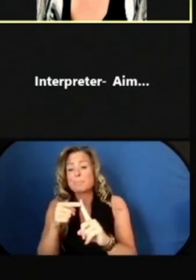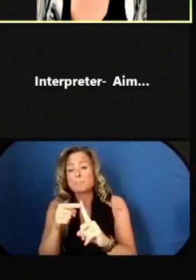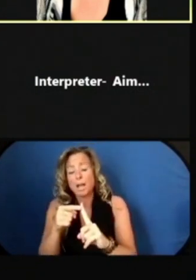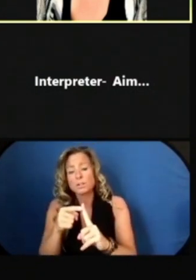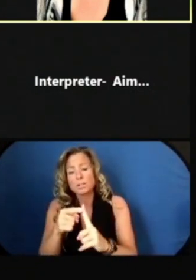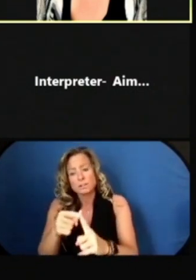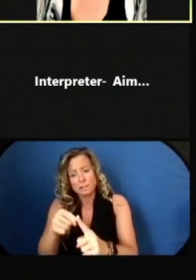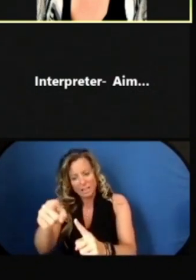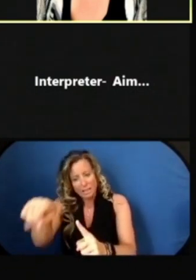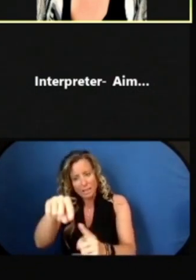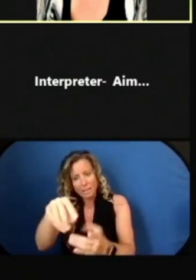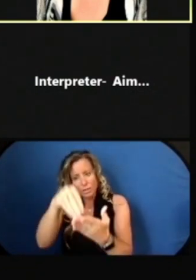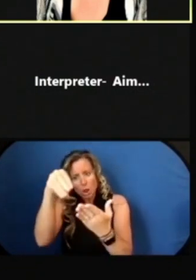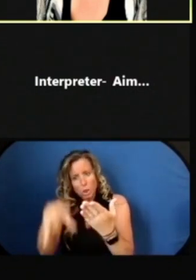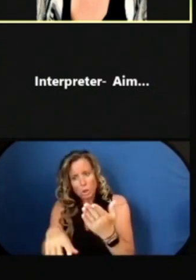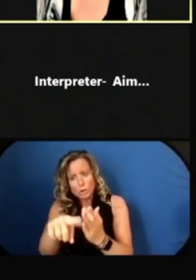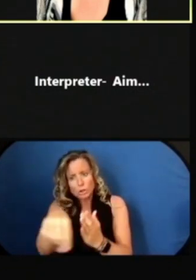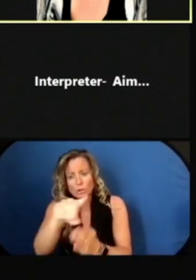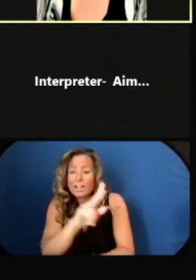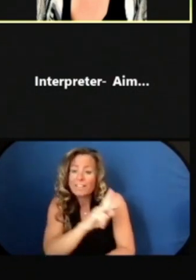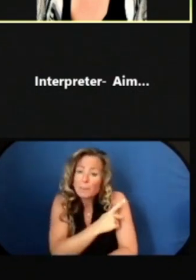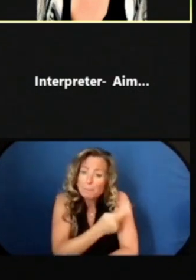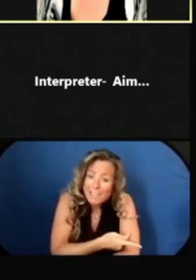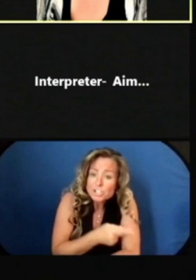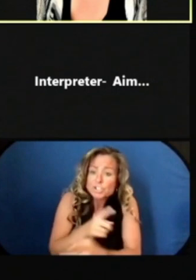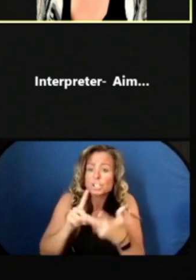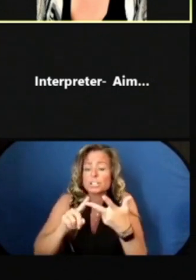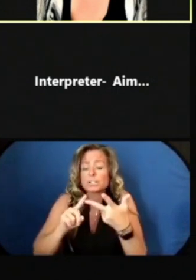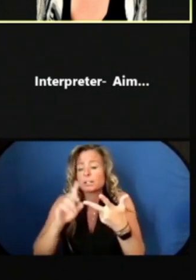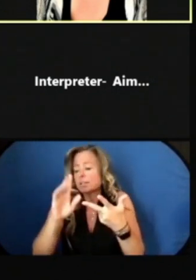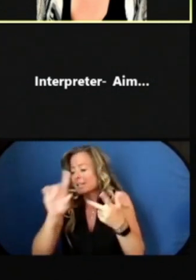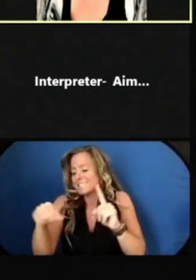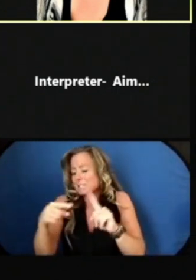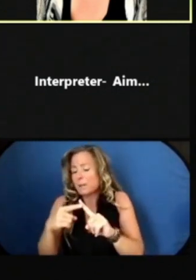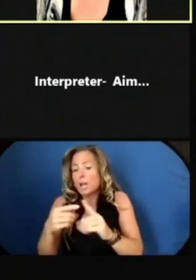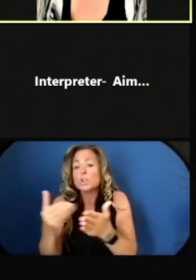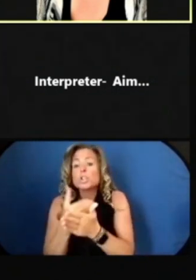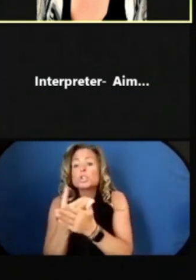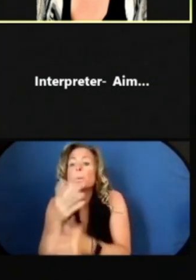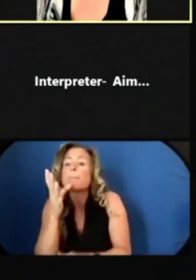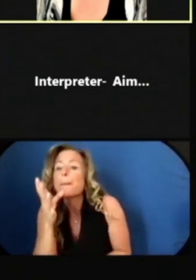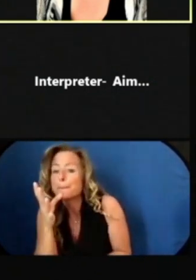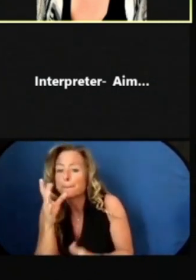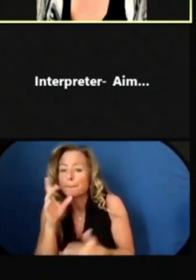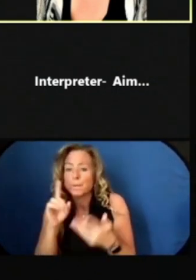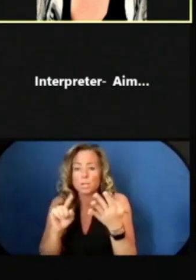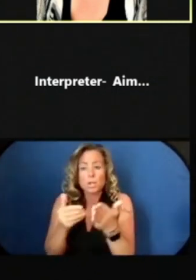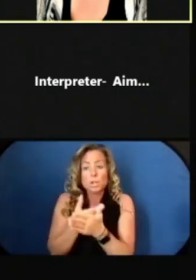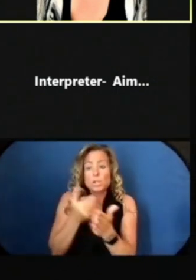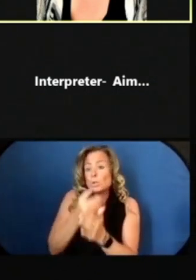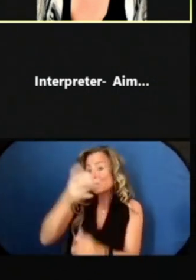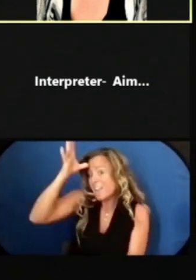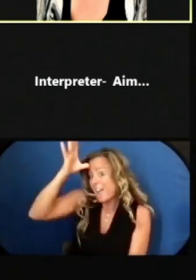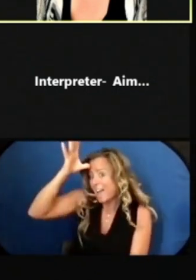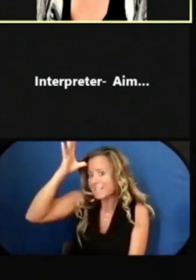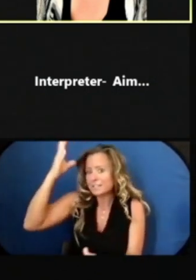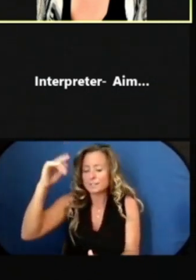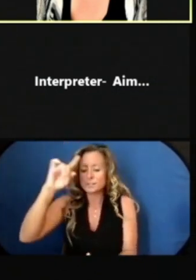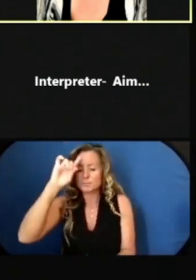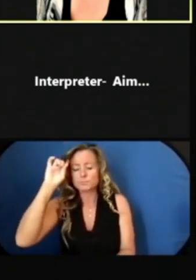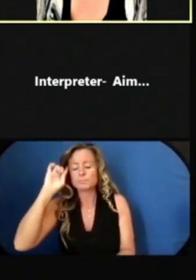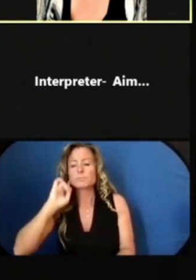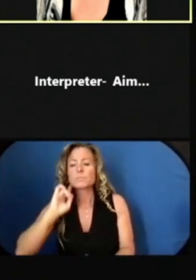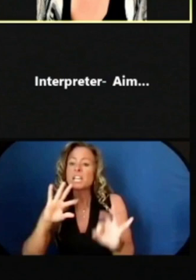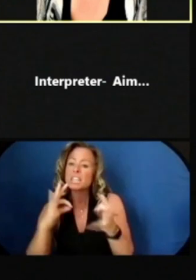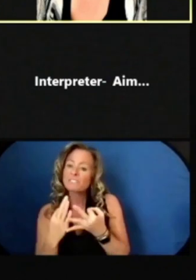It's about the learner. It's about the patient. It's about the new mom or the new dad or the family